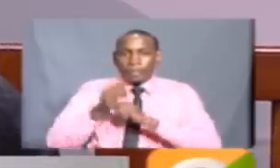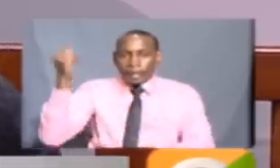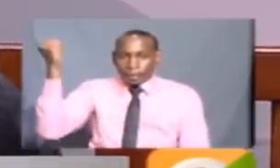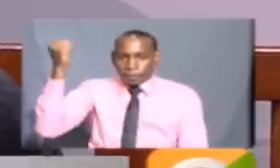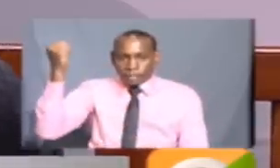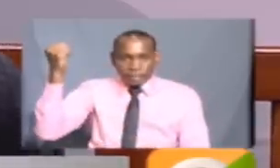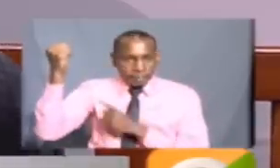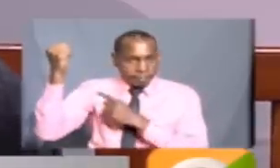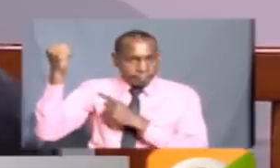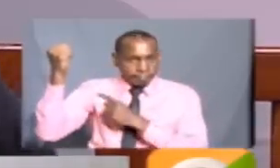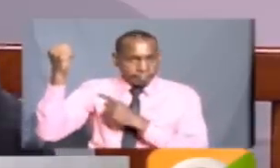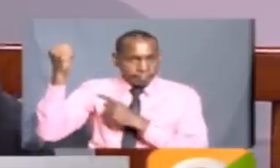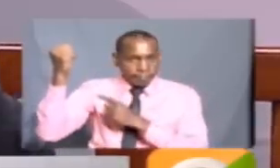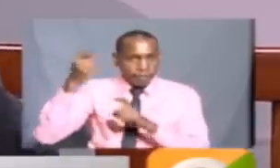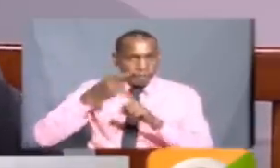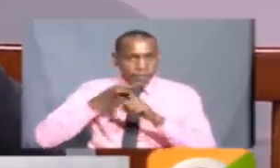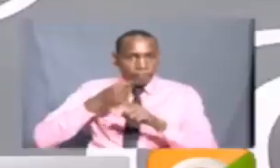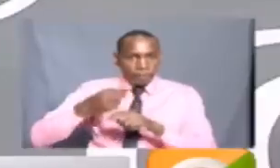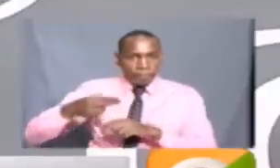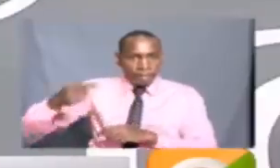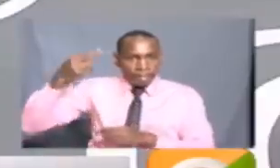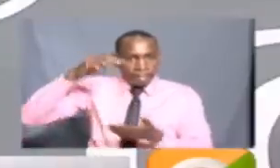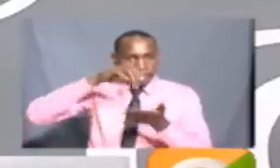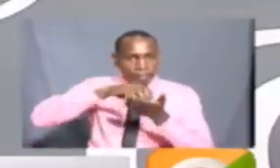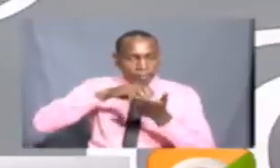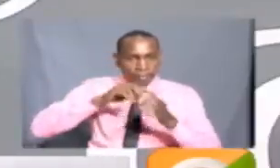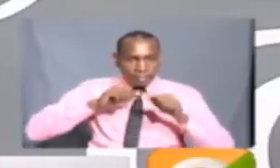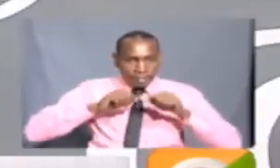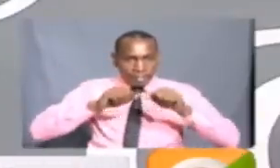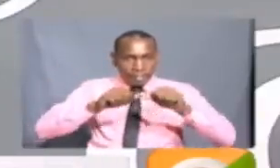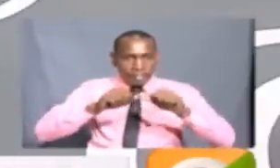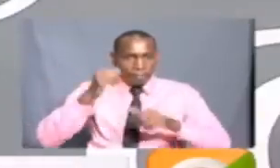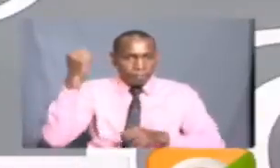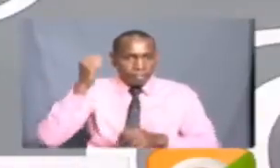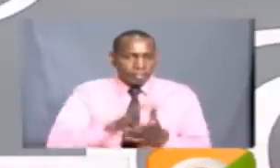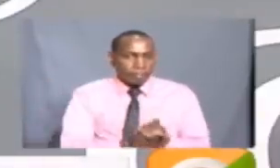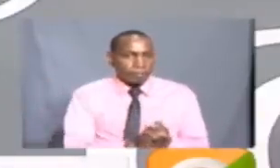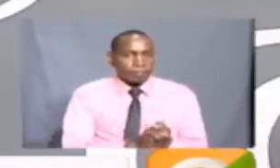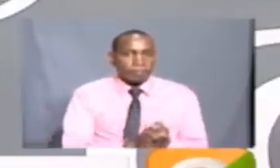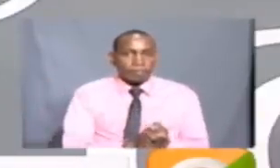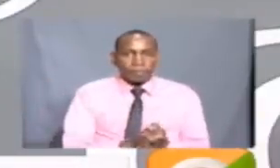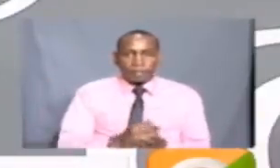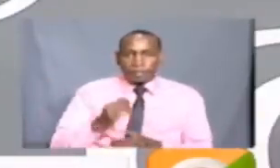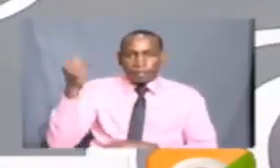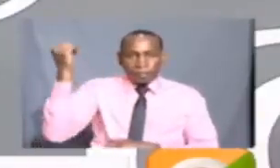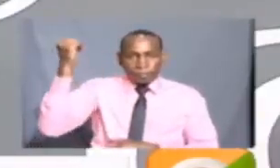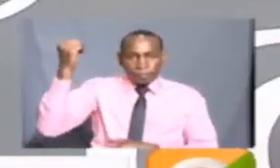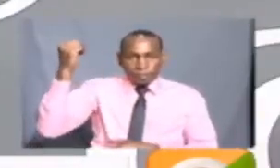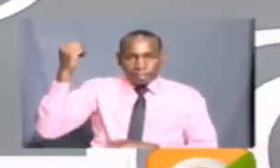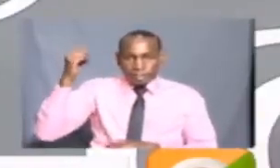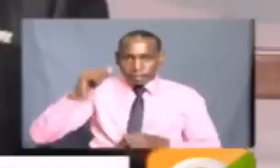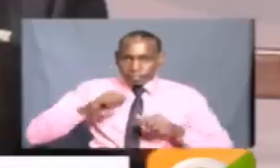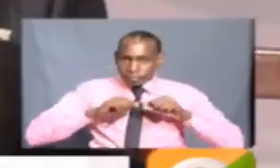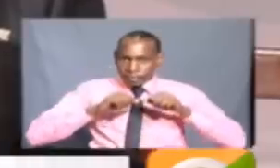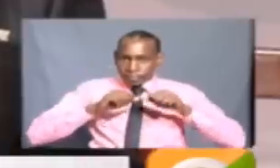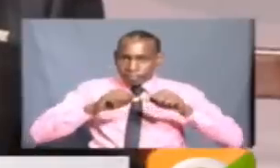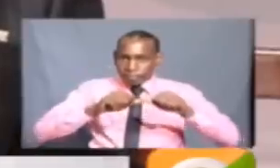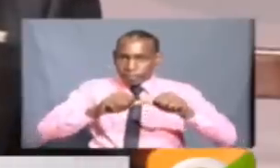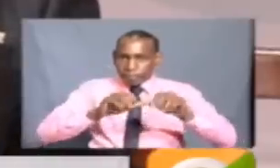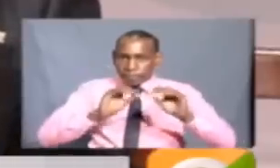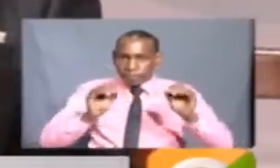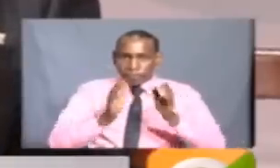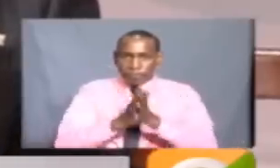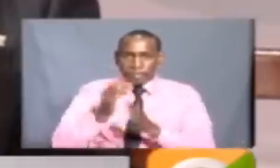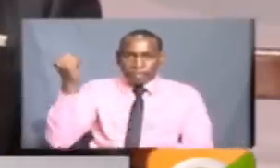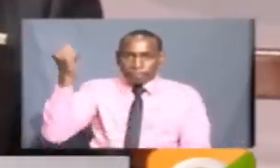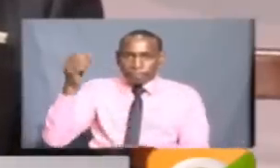politics and the from will. The highest and the will and sustained the political will. The politics do not just remain with the